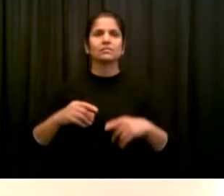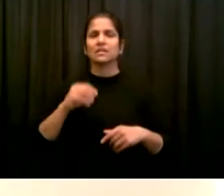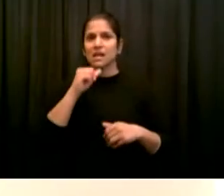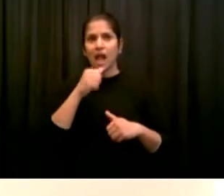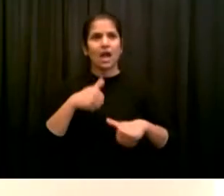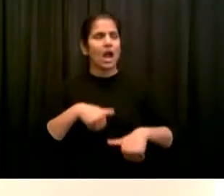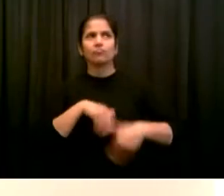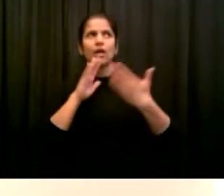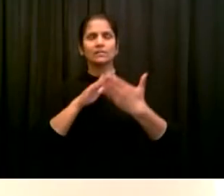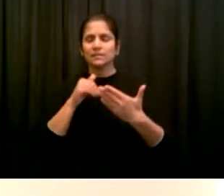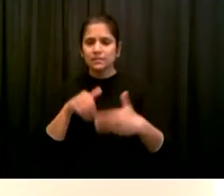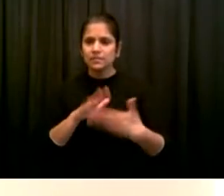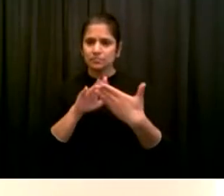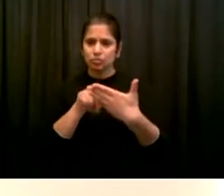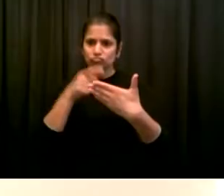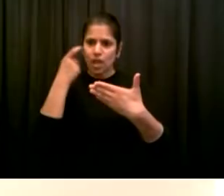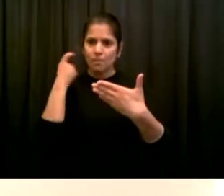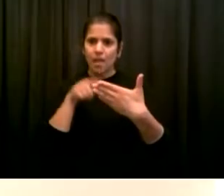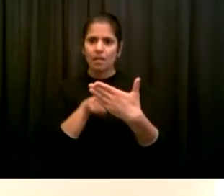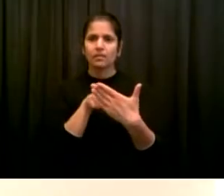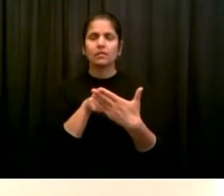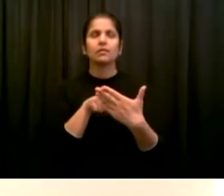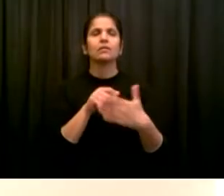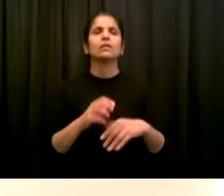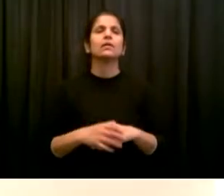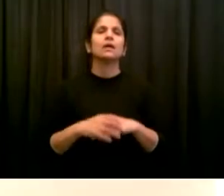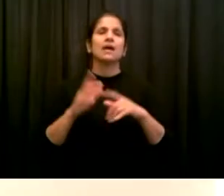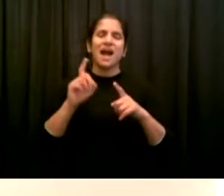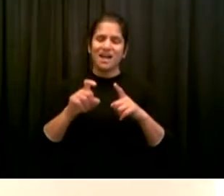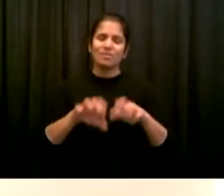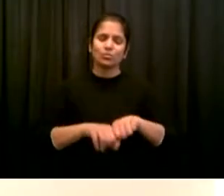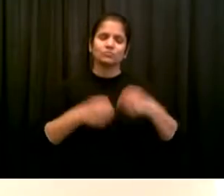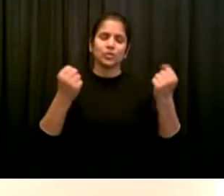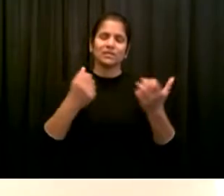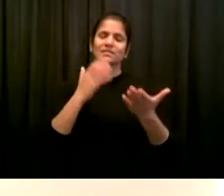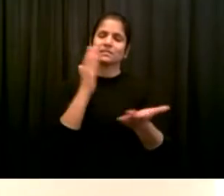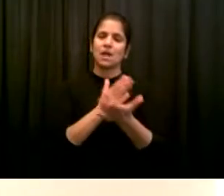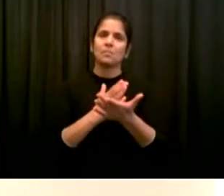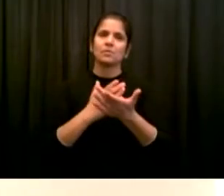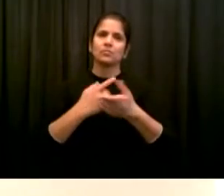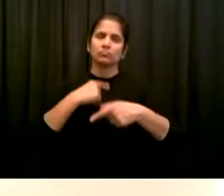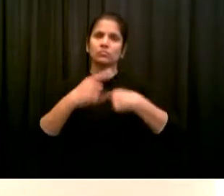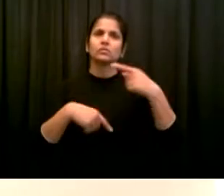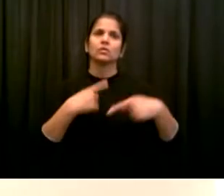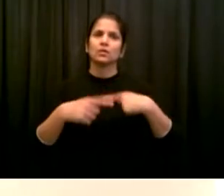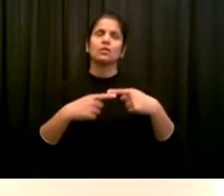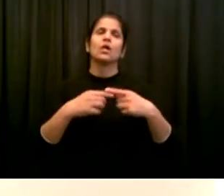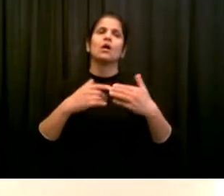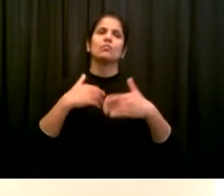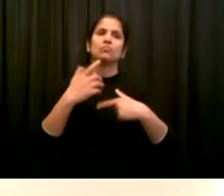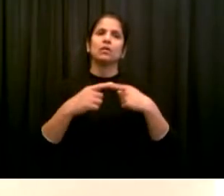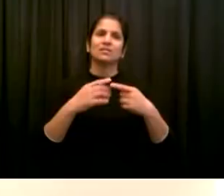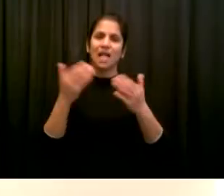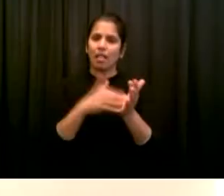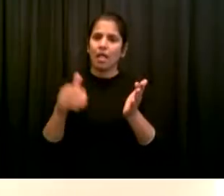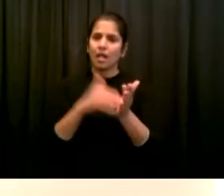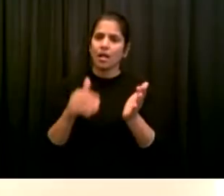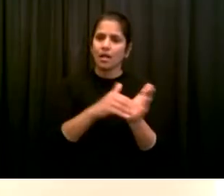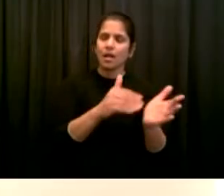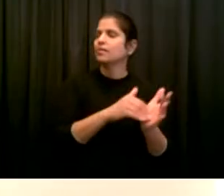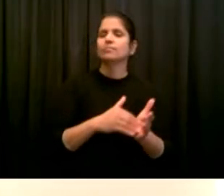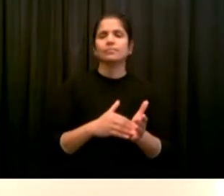do is to break that cycle by centering on what more can be done by the community-based